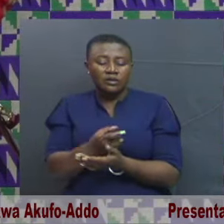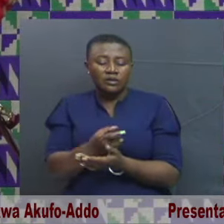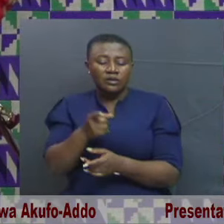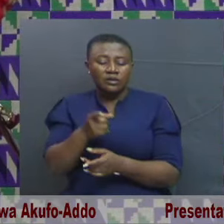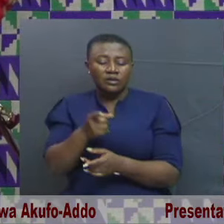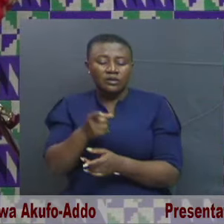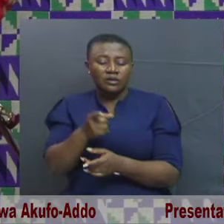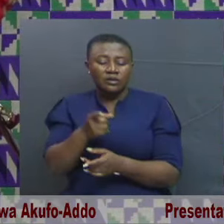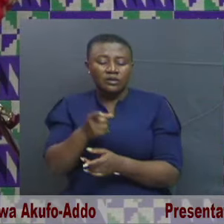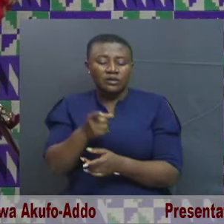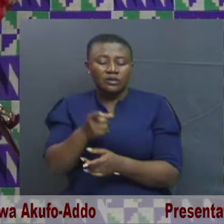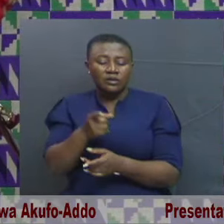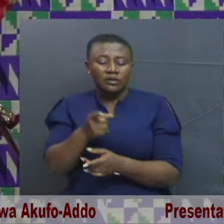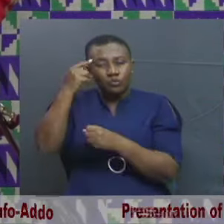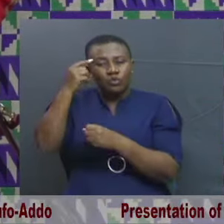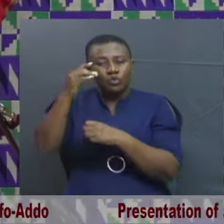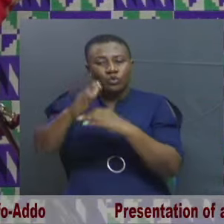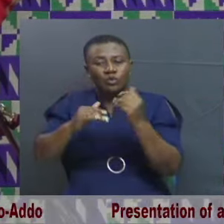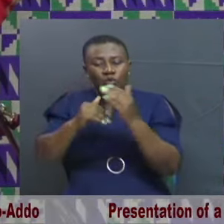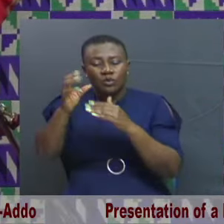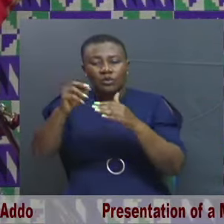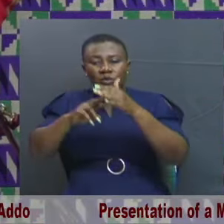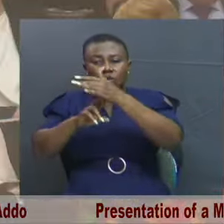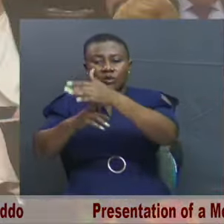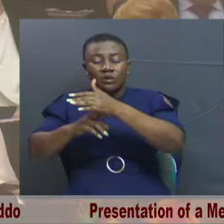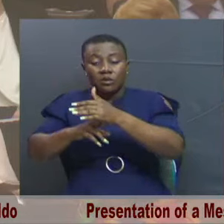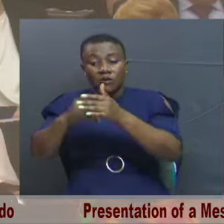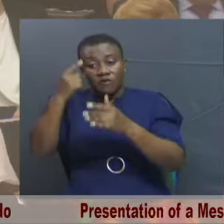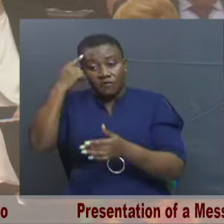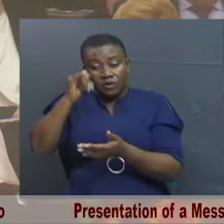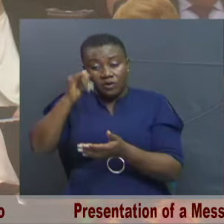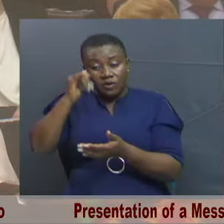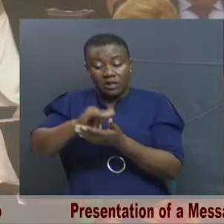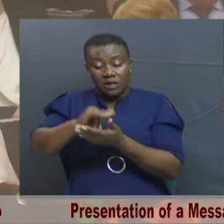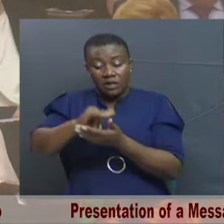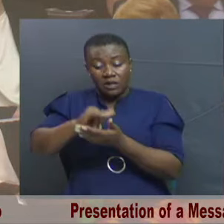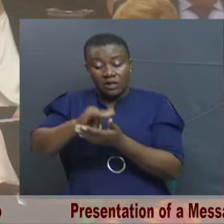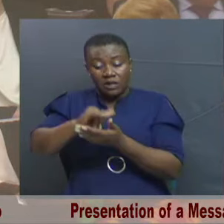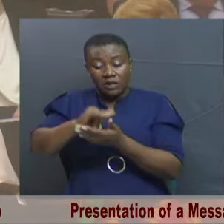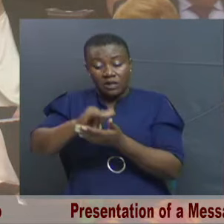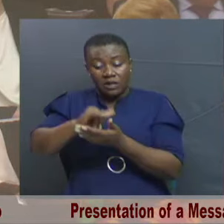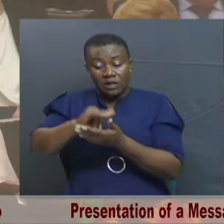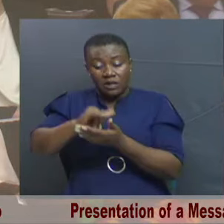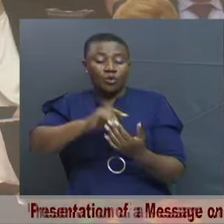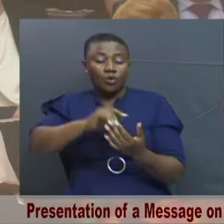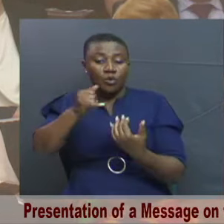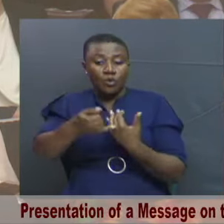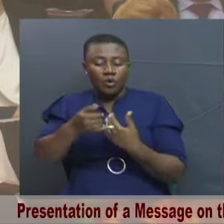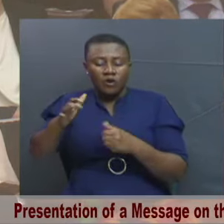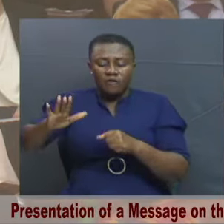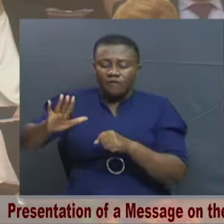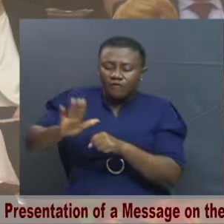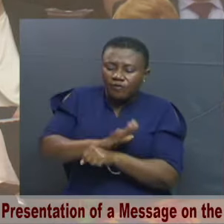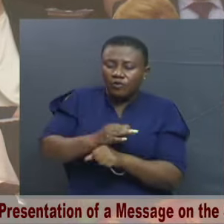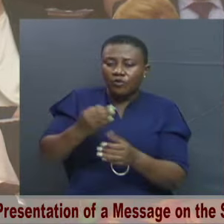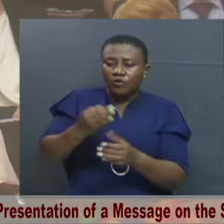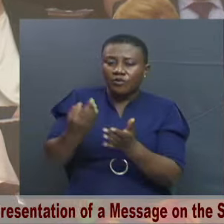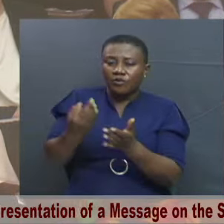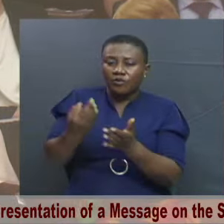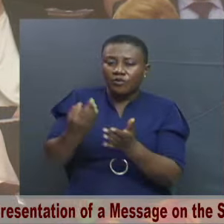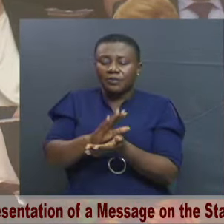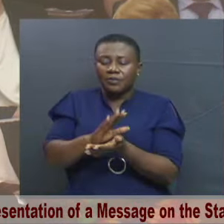the Reconstruction and completion of La Hospital project as a fully functional modern